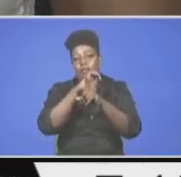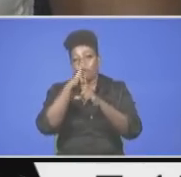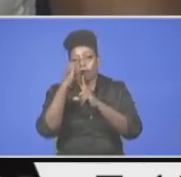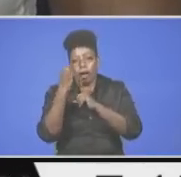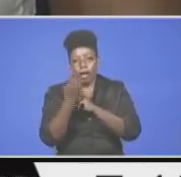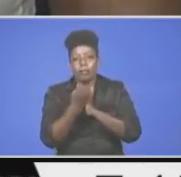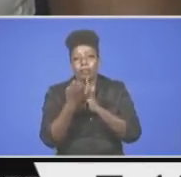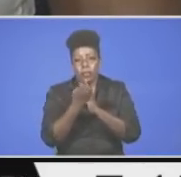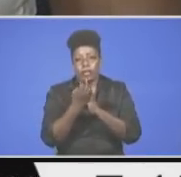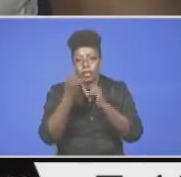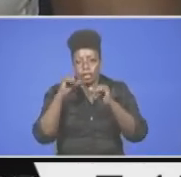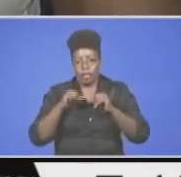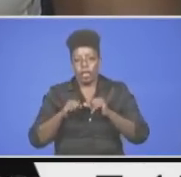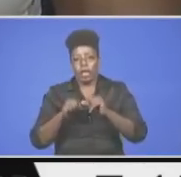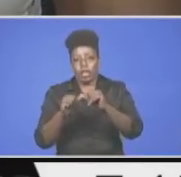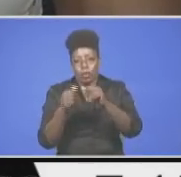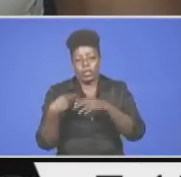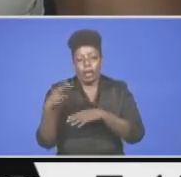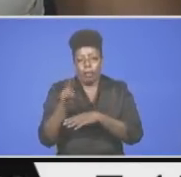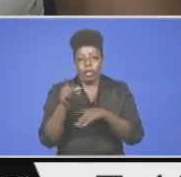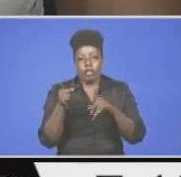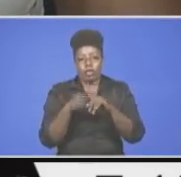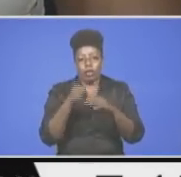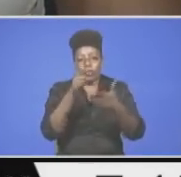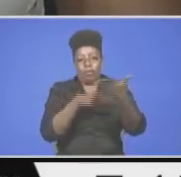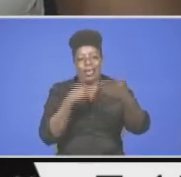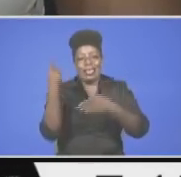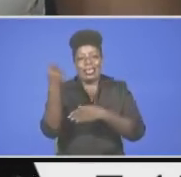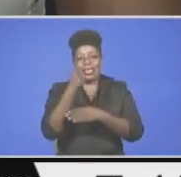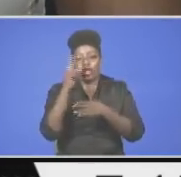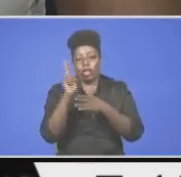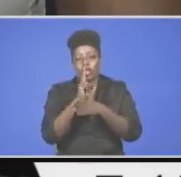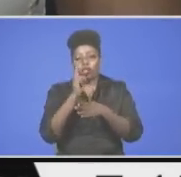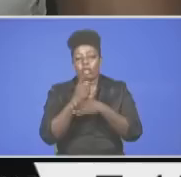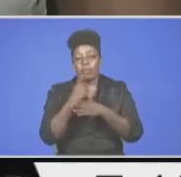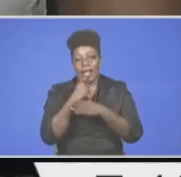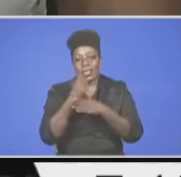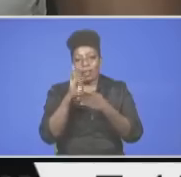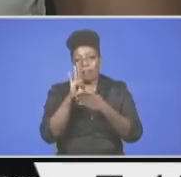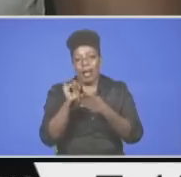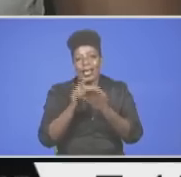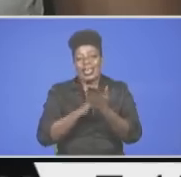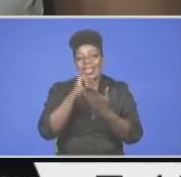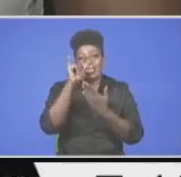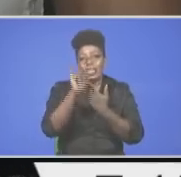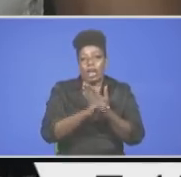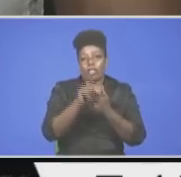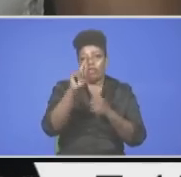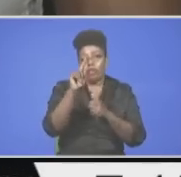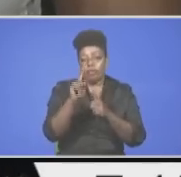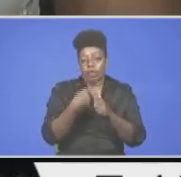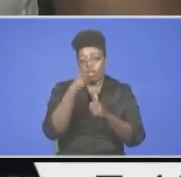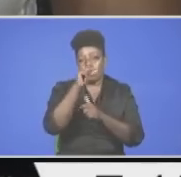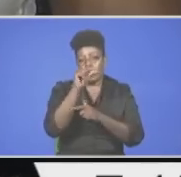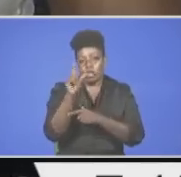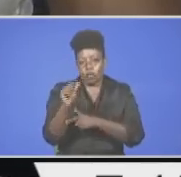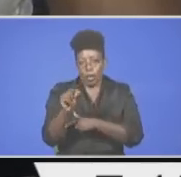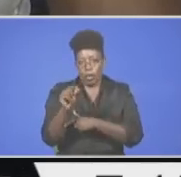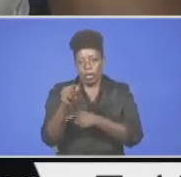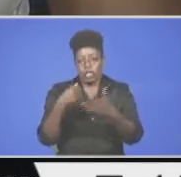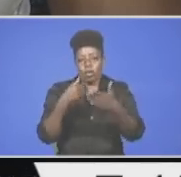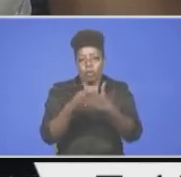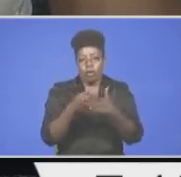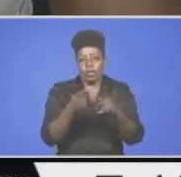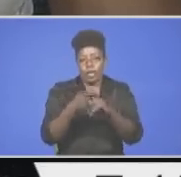Environment, meantime, continuing its campaign to ban single-use plastics by January 1, 2020. It's a multi-pronged approach